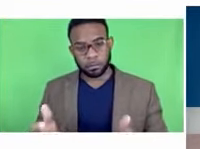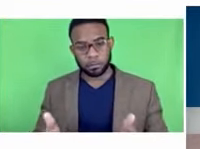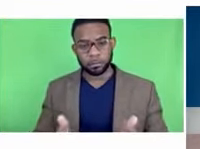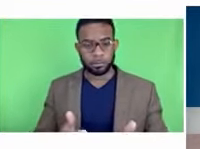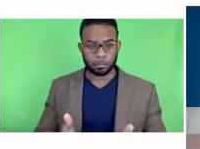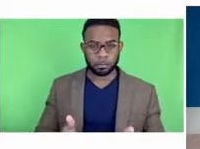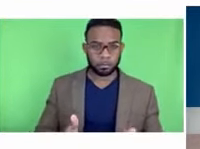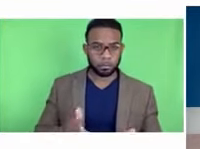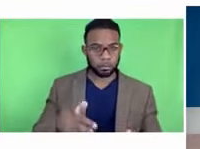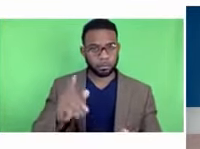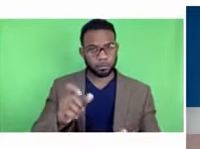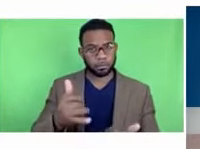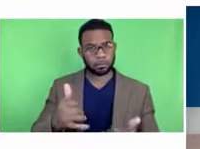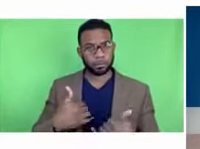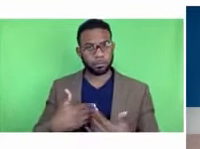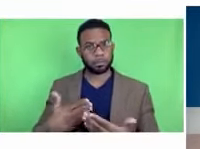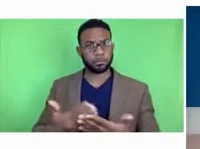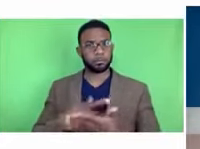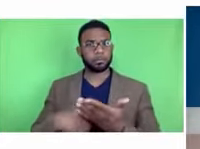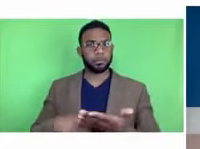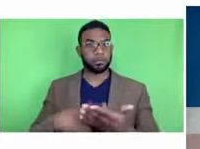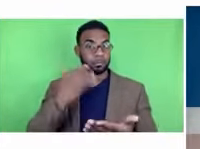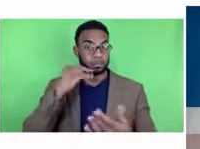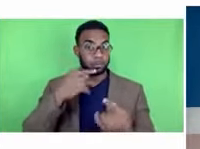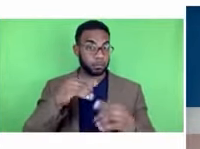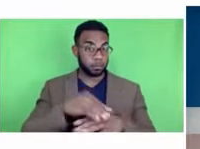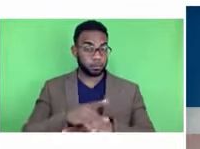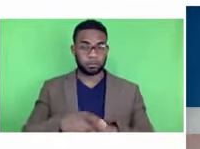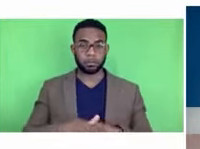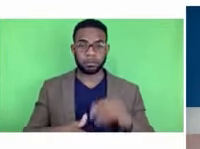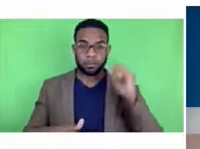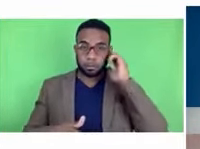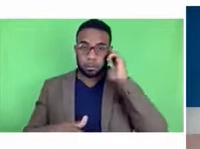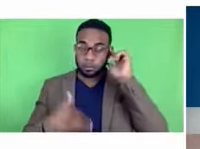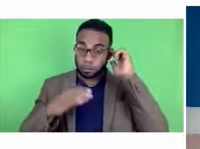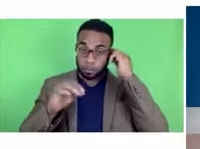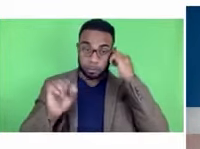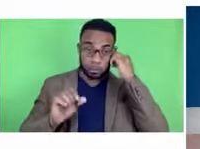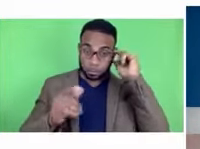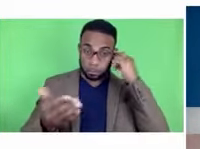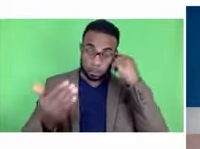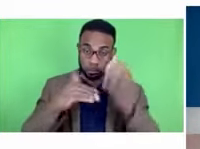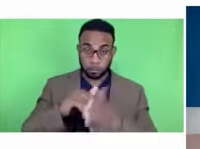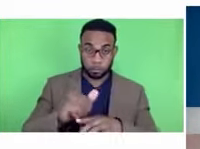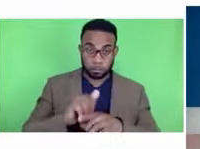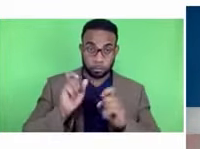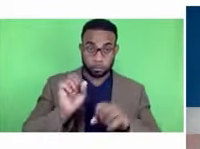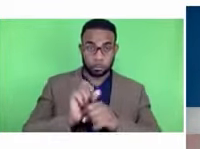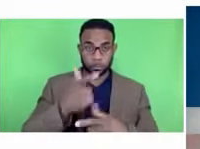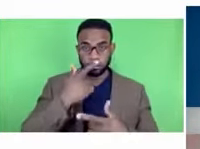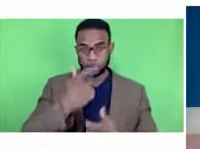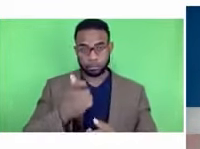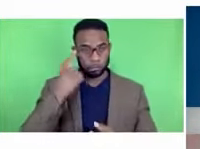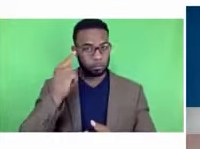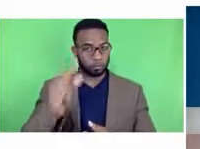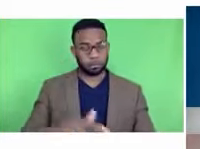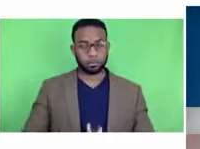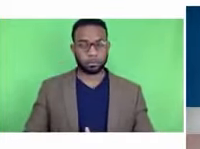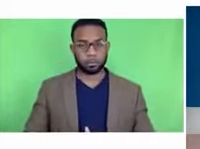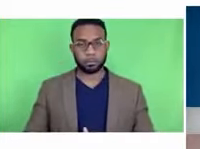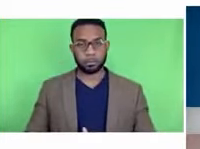you need to still have a new conversation if it's affecting you. My coworker, he's retrained, given a job that he was interested in for a while.